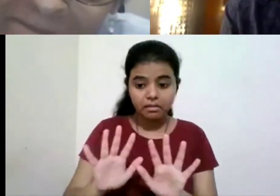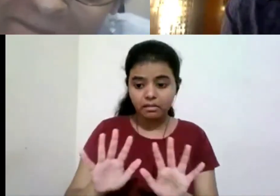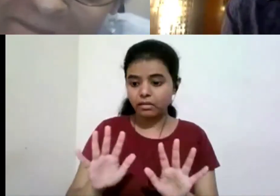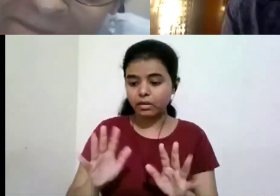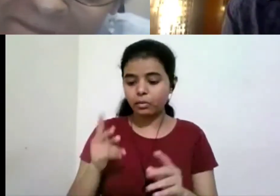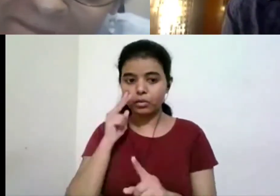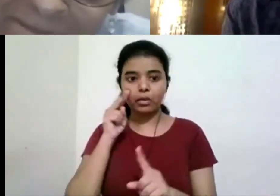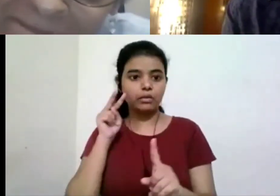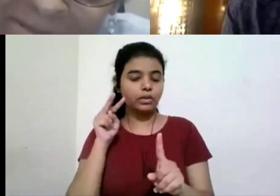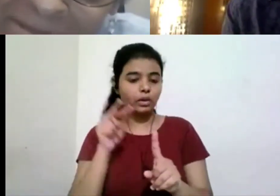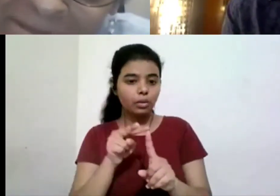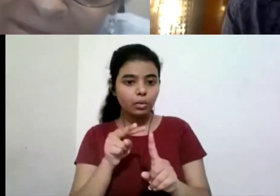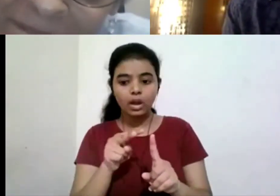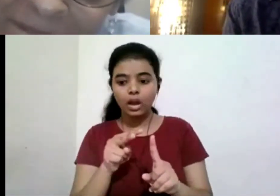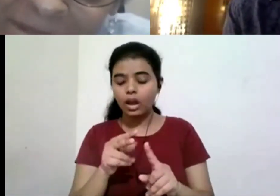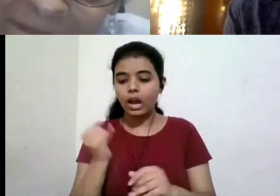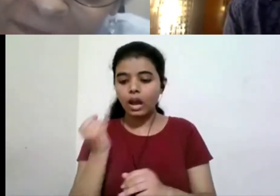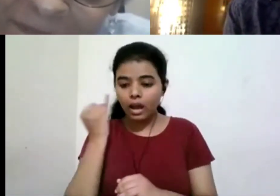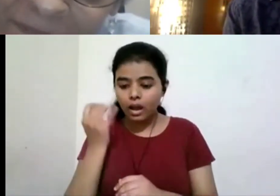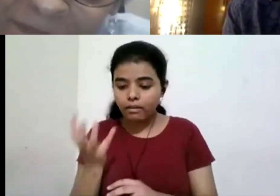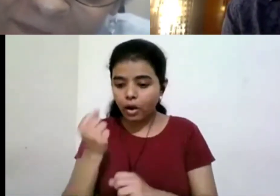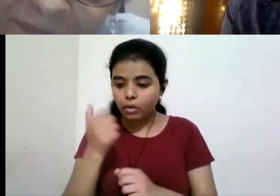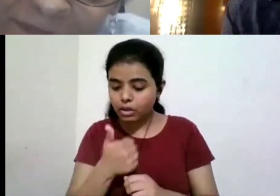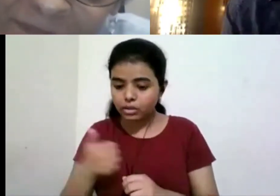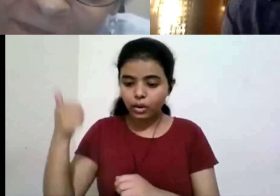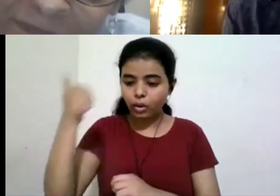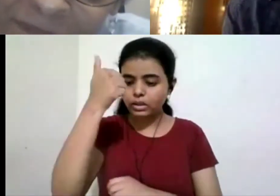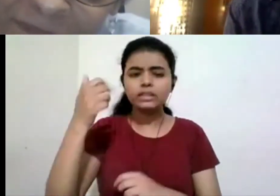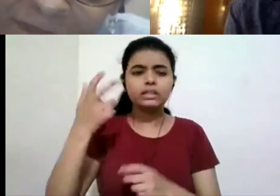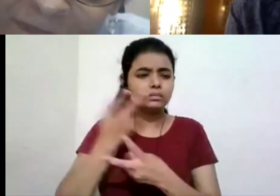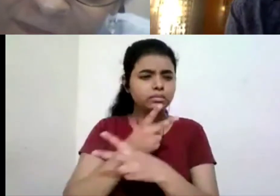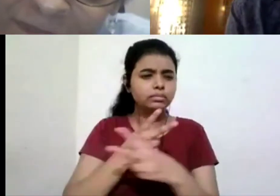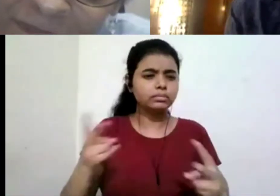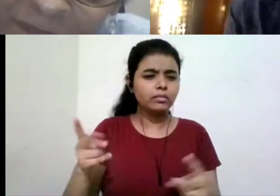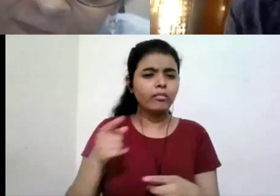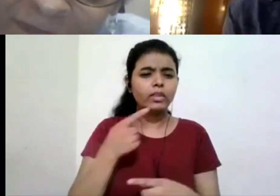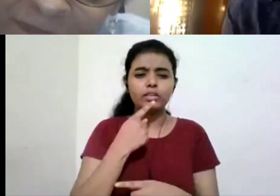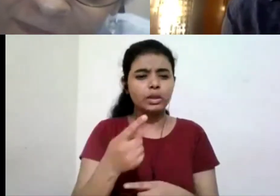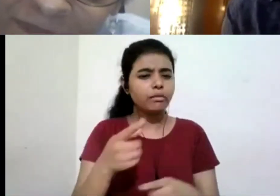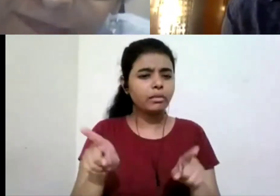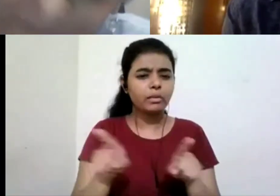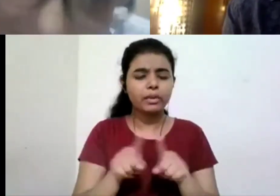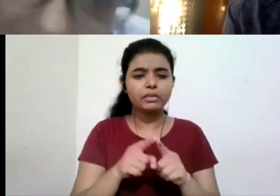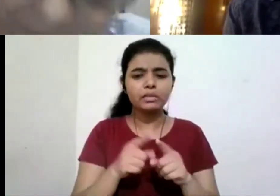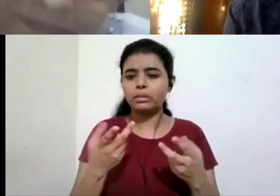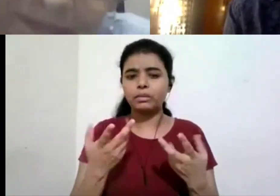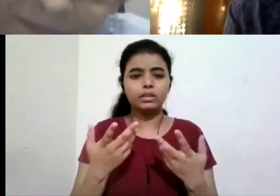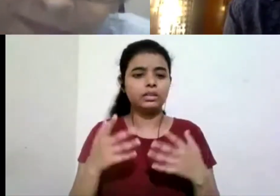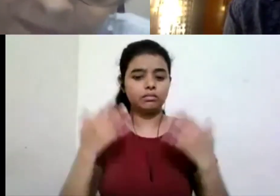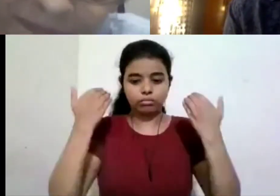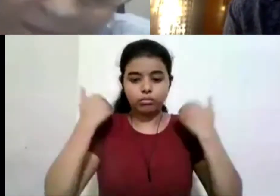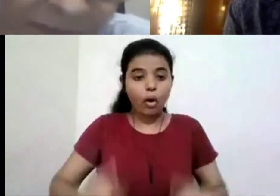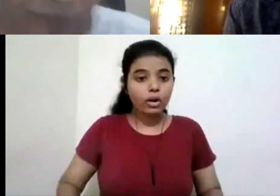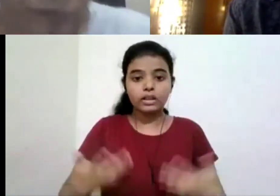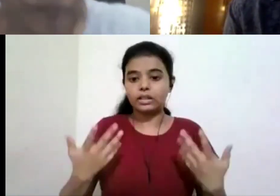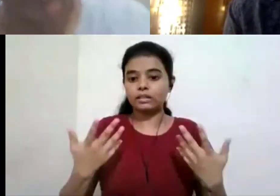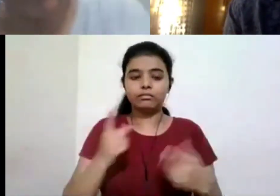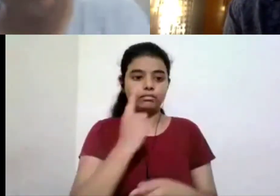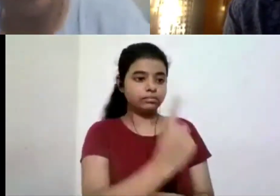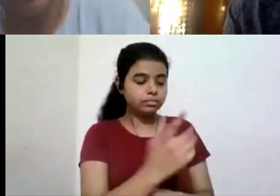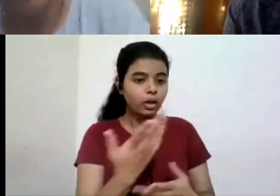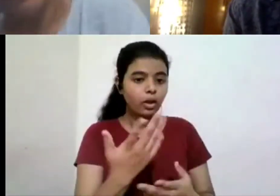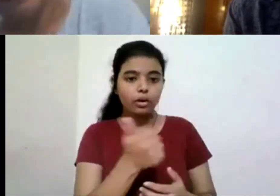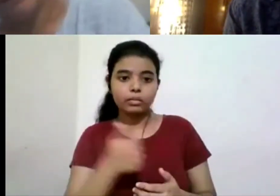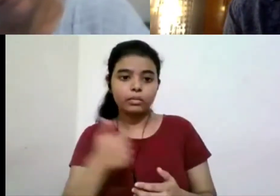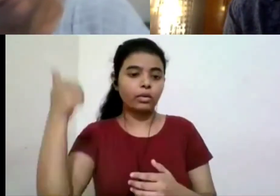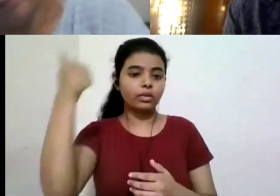epistemological pursuit where they have to find an authoritative source. And like you also said, it's a top-down body of knowledge where there's singularity and